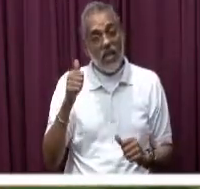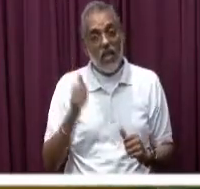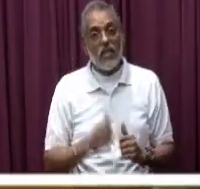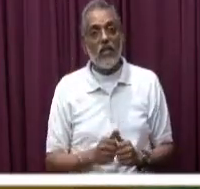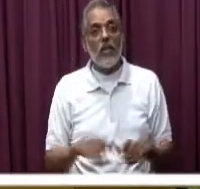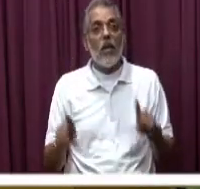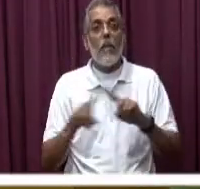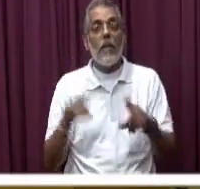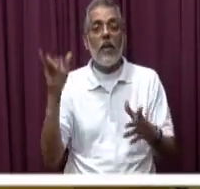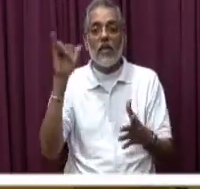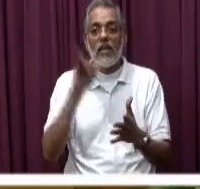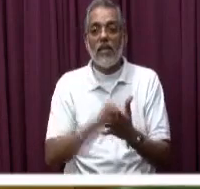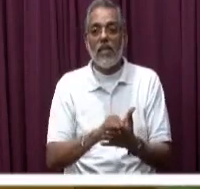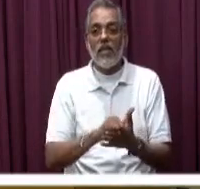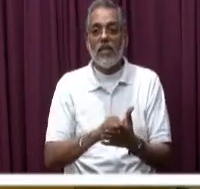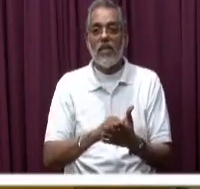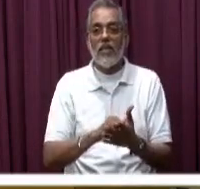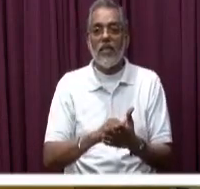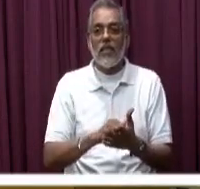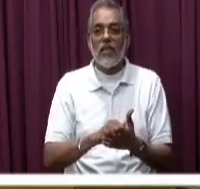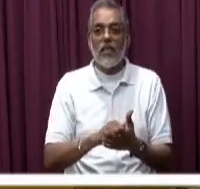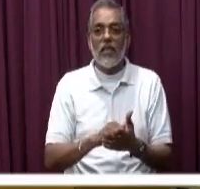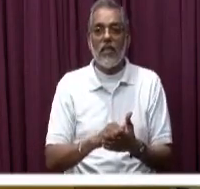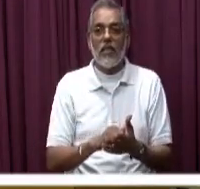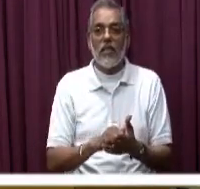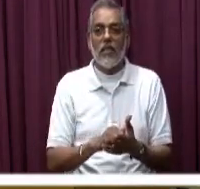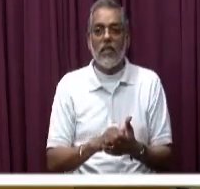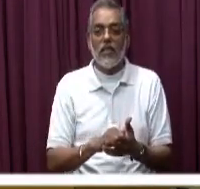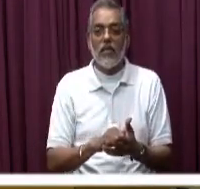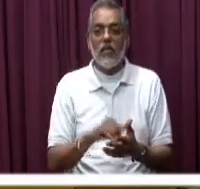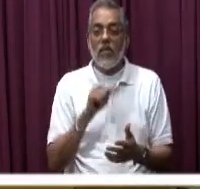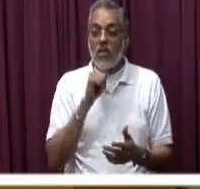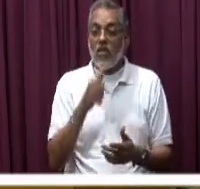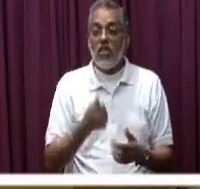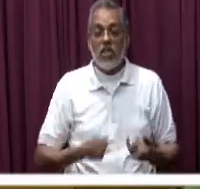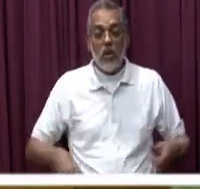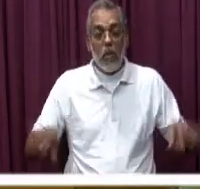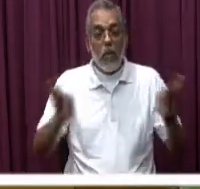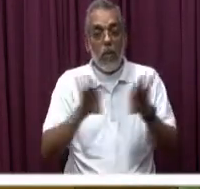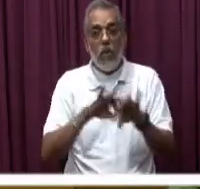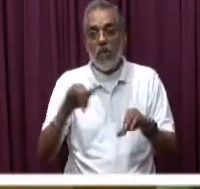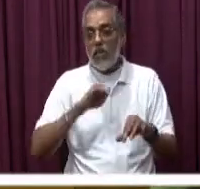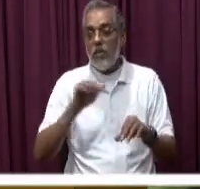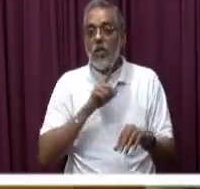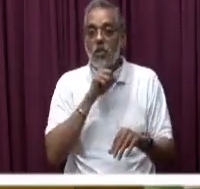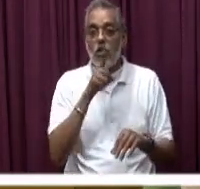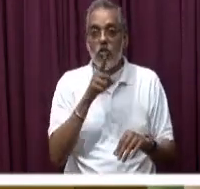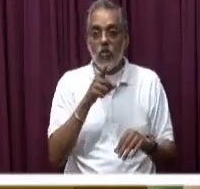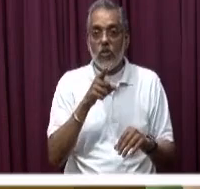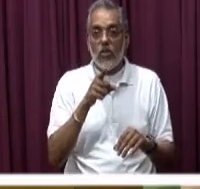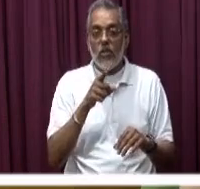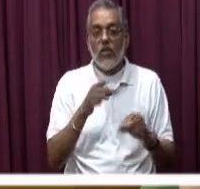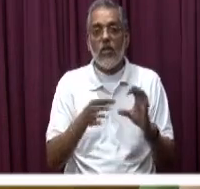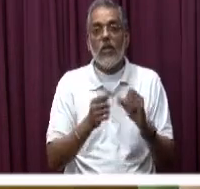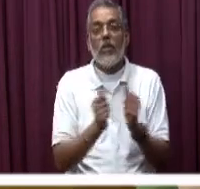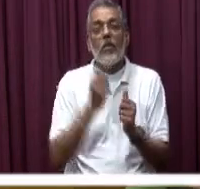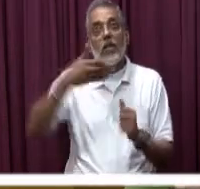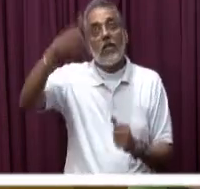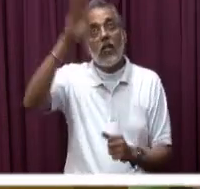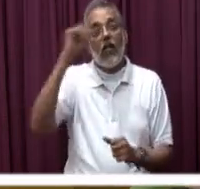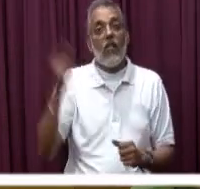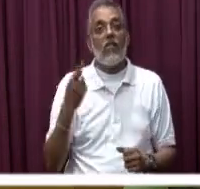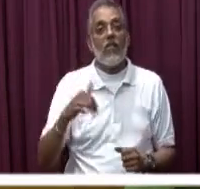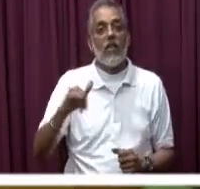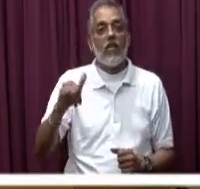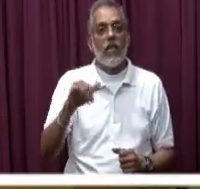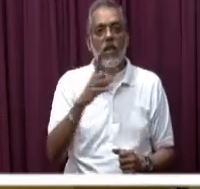But this is pale in comparison to the true treasure, which is life with God in eternity. And